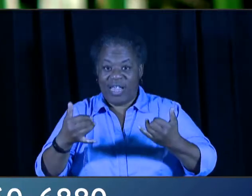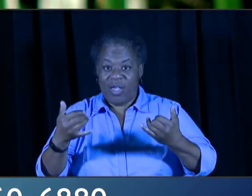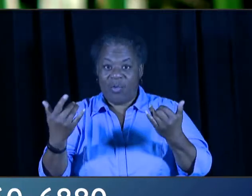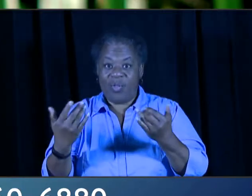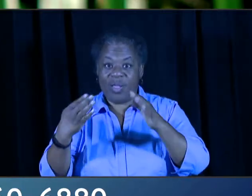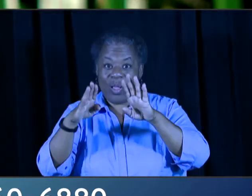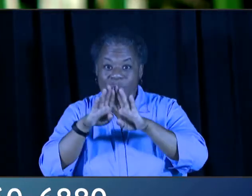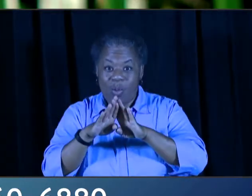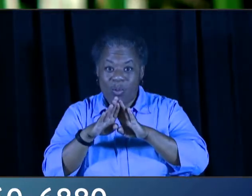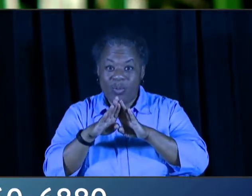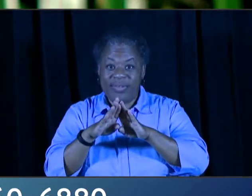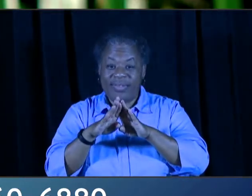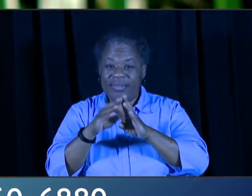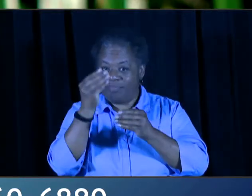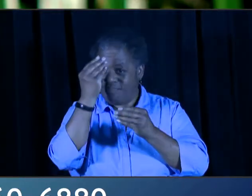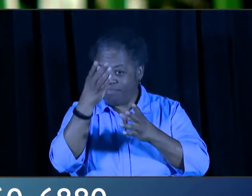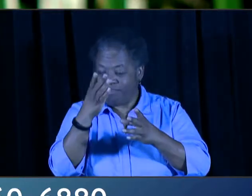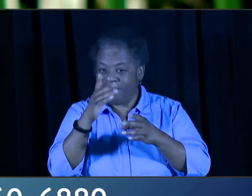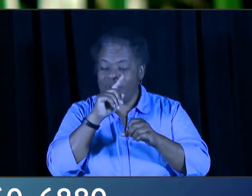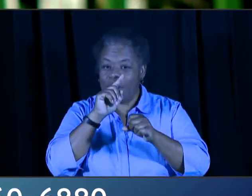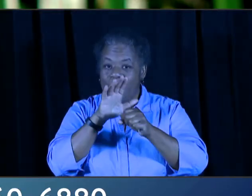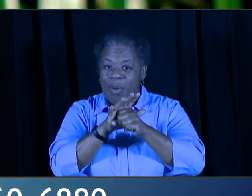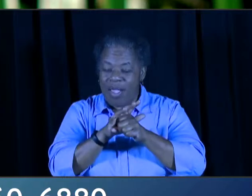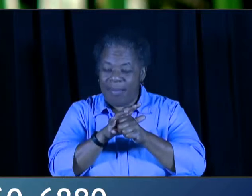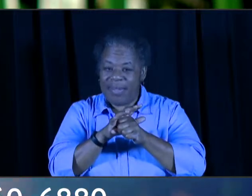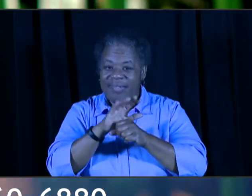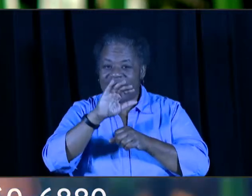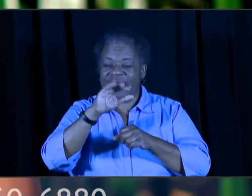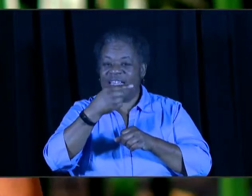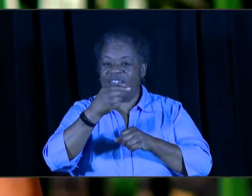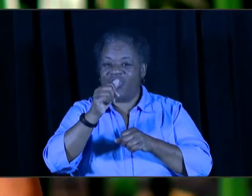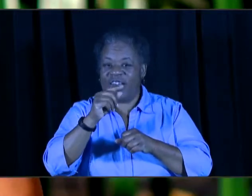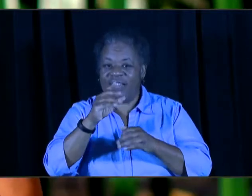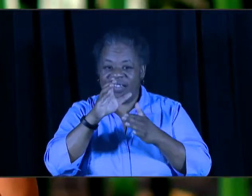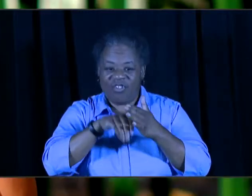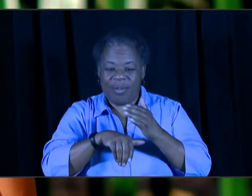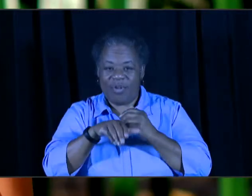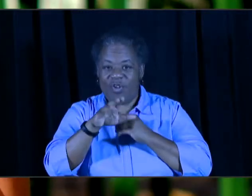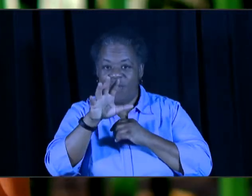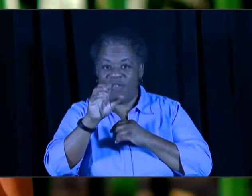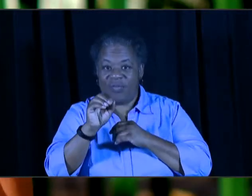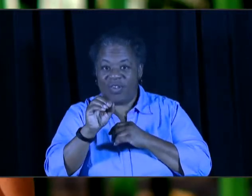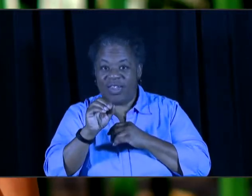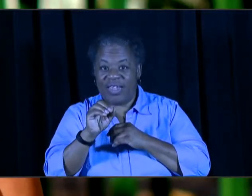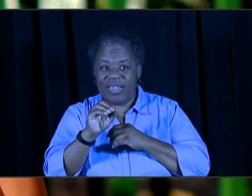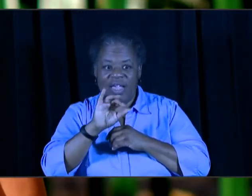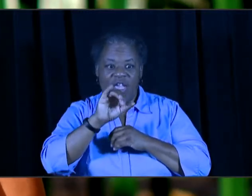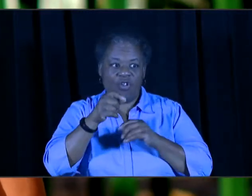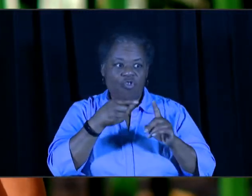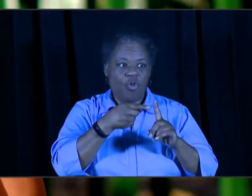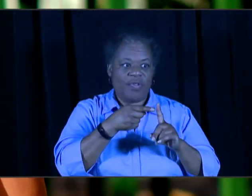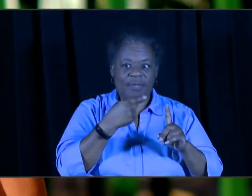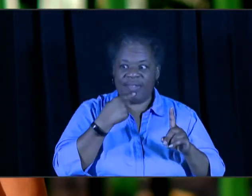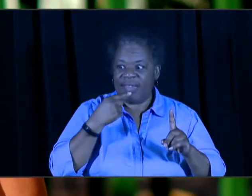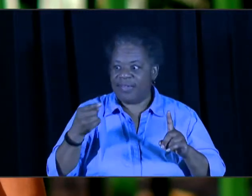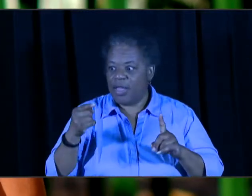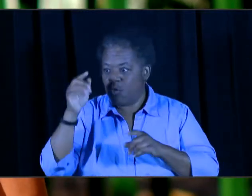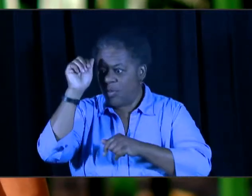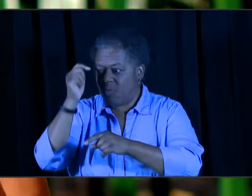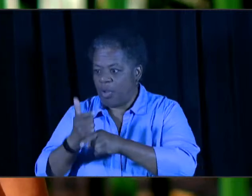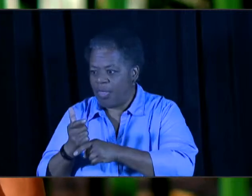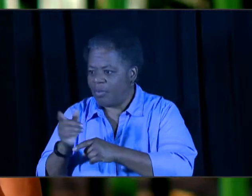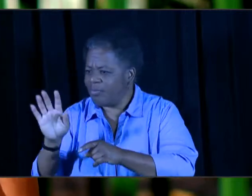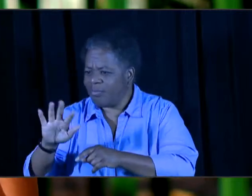you with a promise from Genesis 50:19 through 20. But Joseph said to them, "Don't be